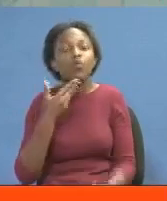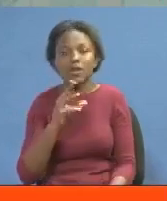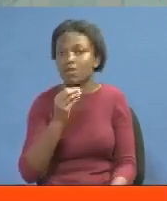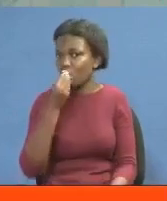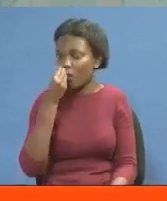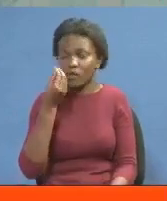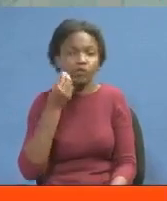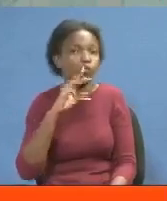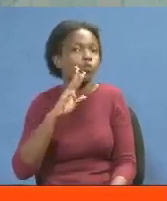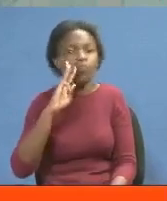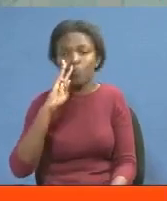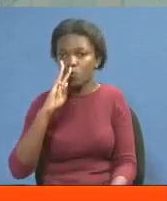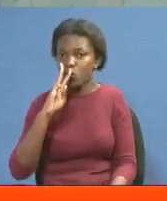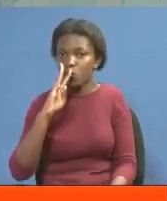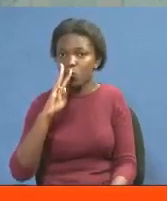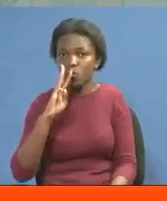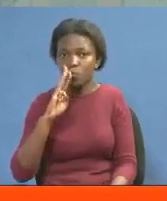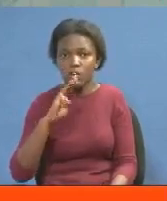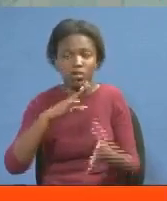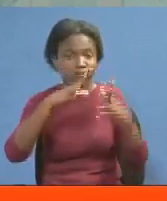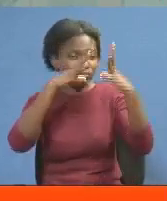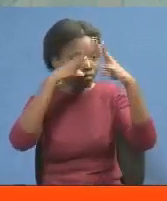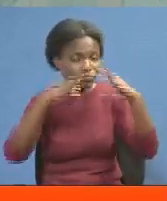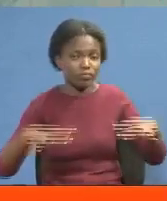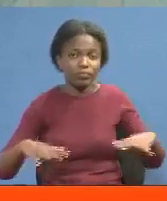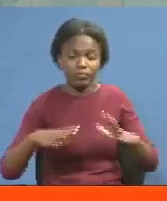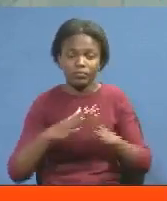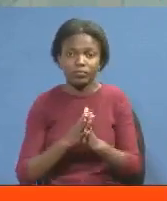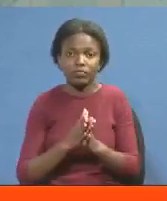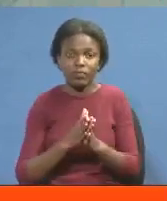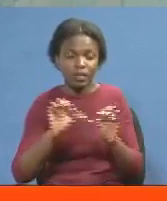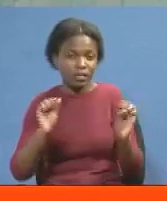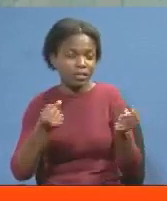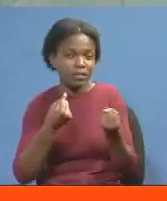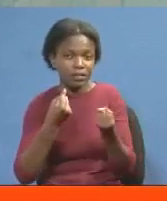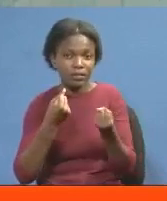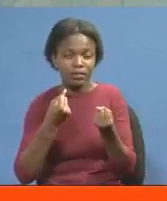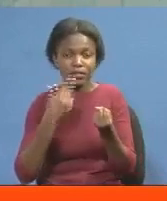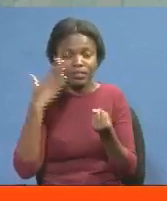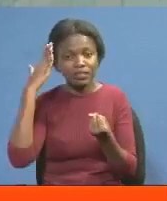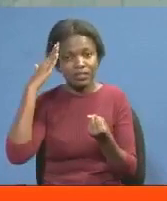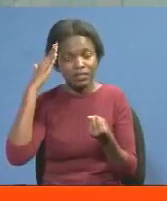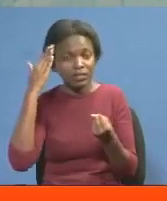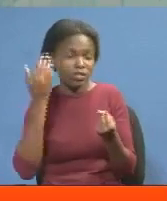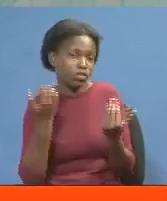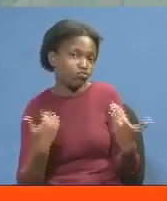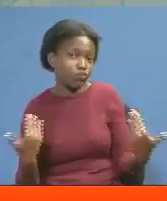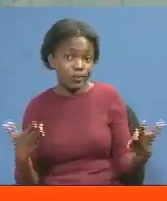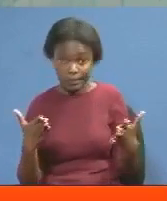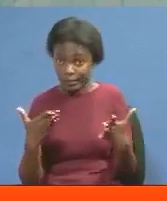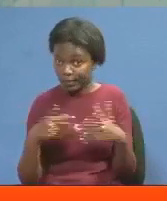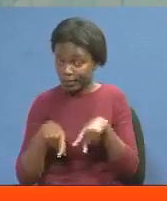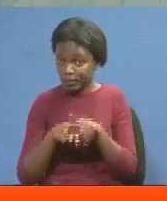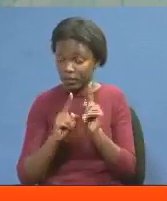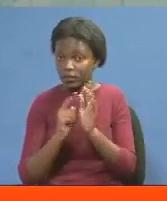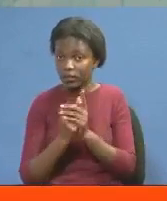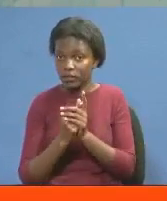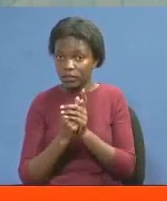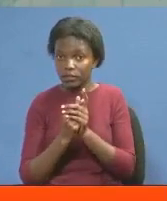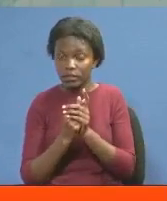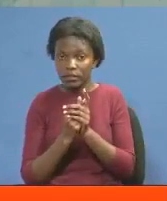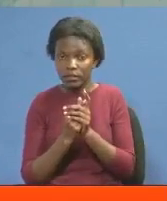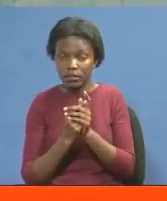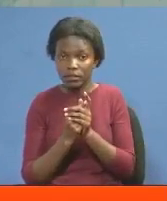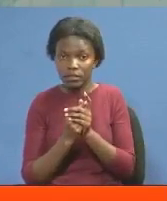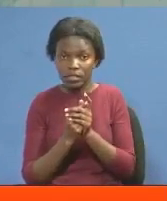need raiment on their body. They need a roof over their head. They need security. They need education for their children. They are amused that someone